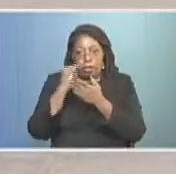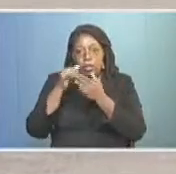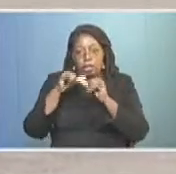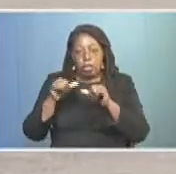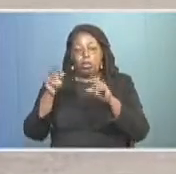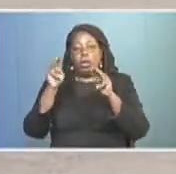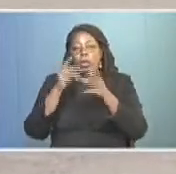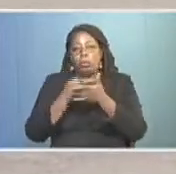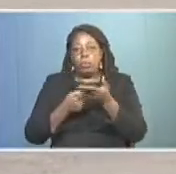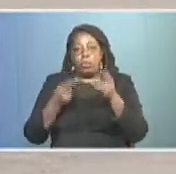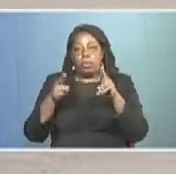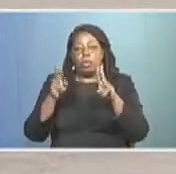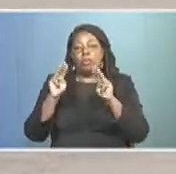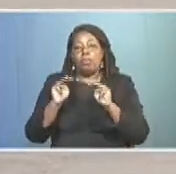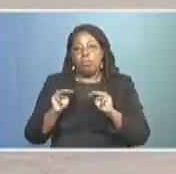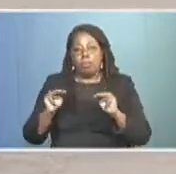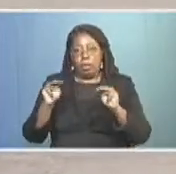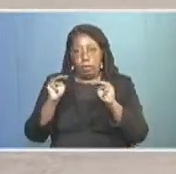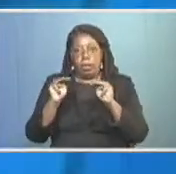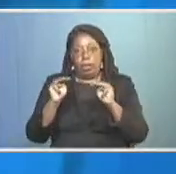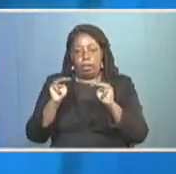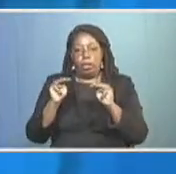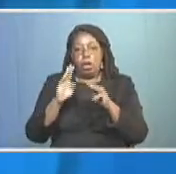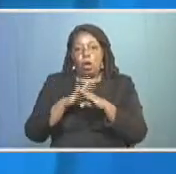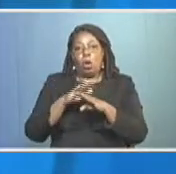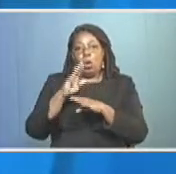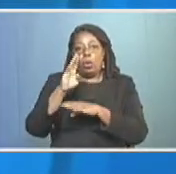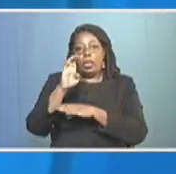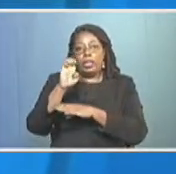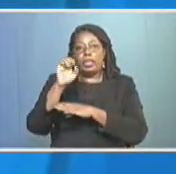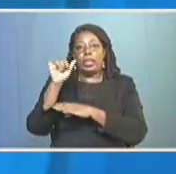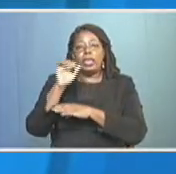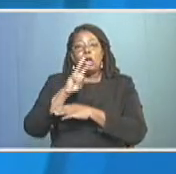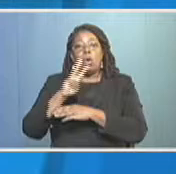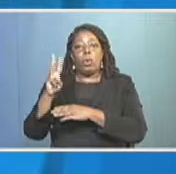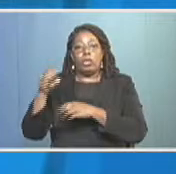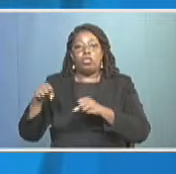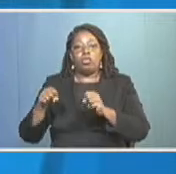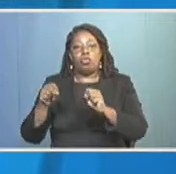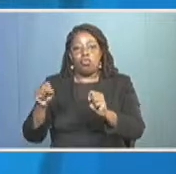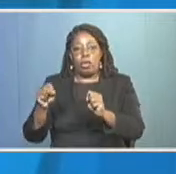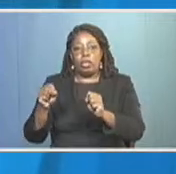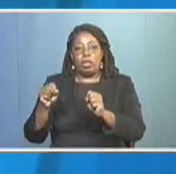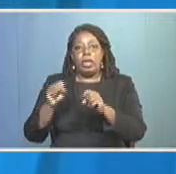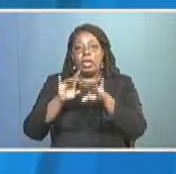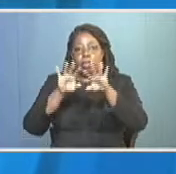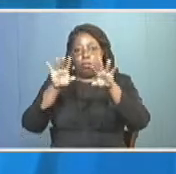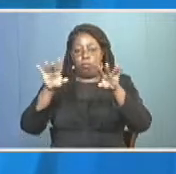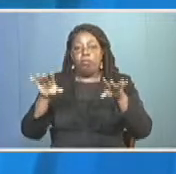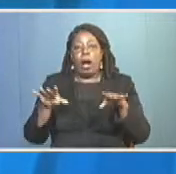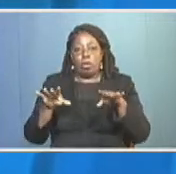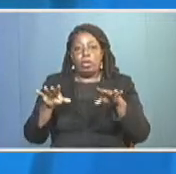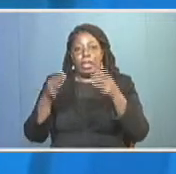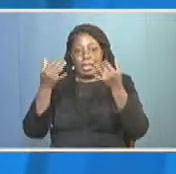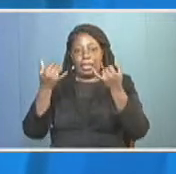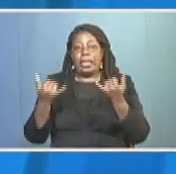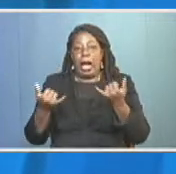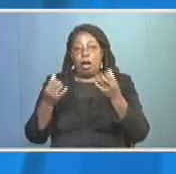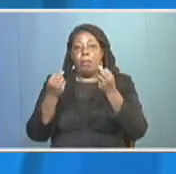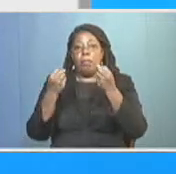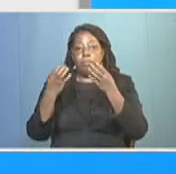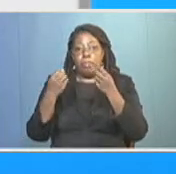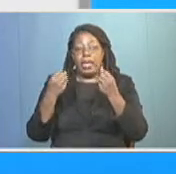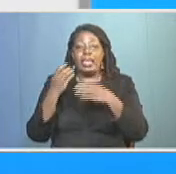into Monday's domestic violence dispute on Key West Street. The video of the incident going viral on social media. Now, while many